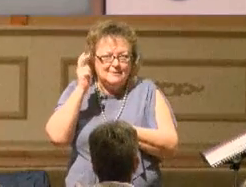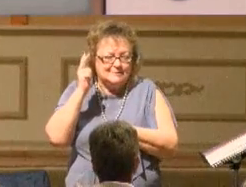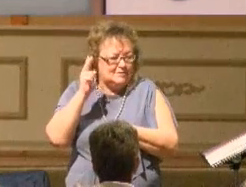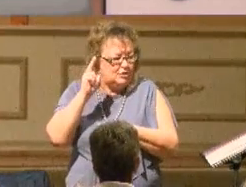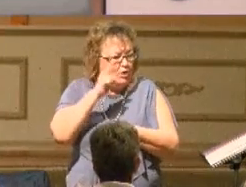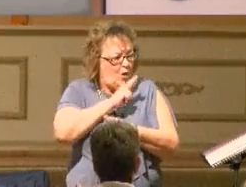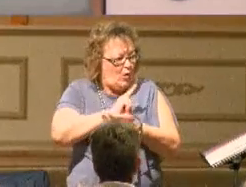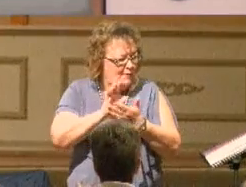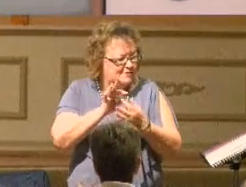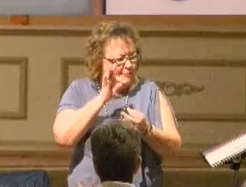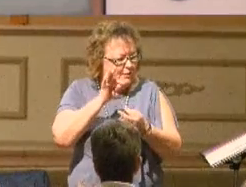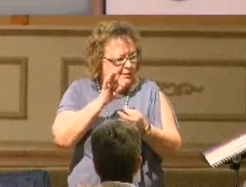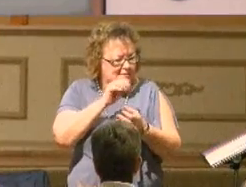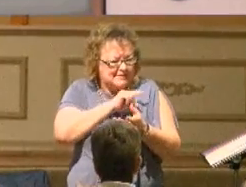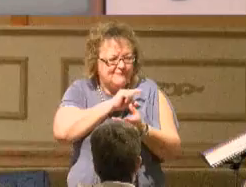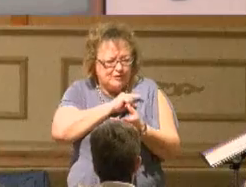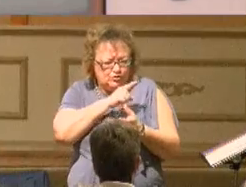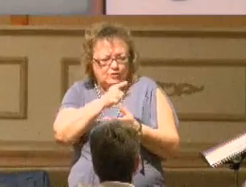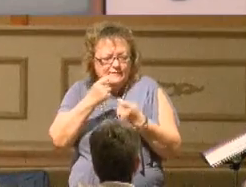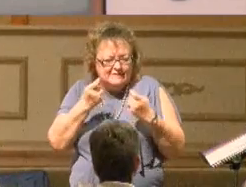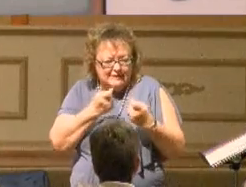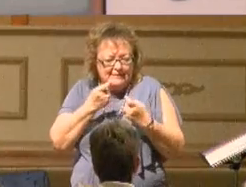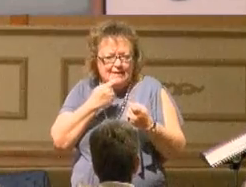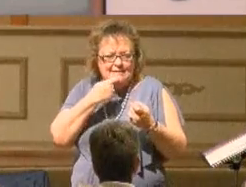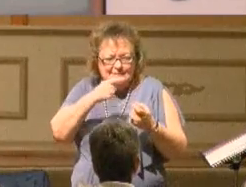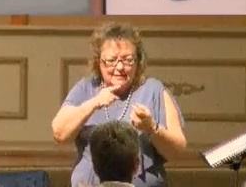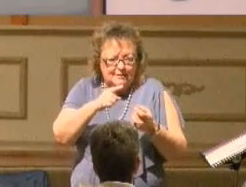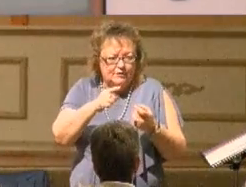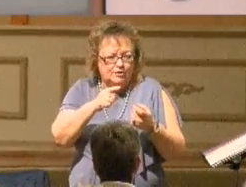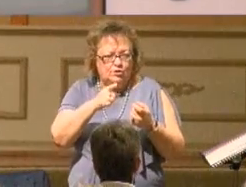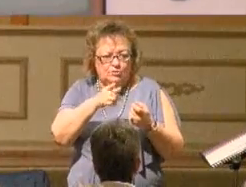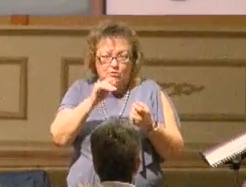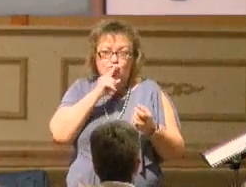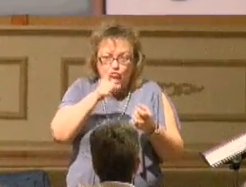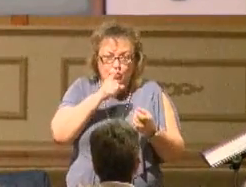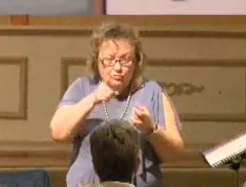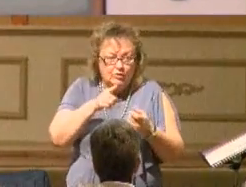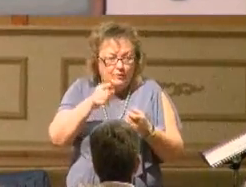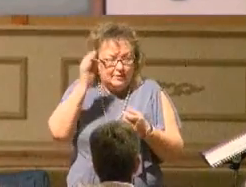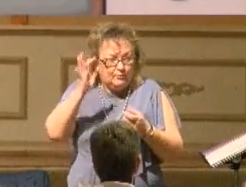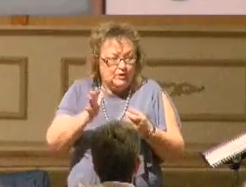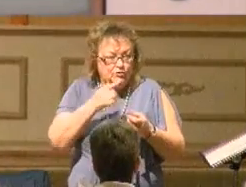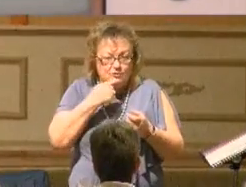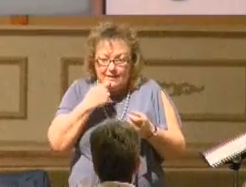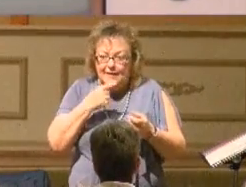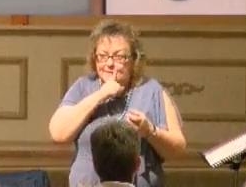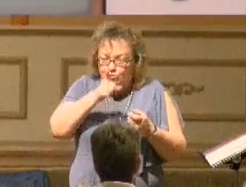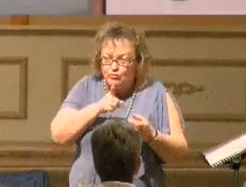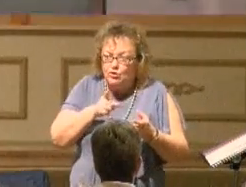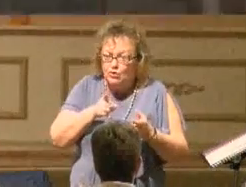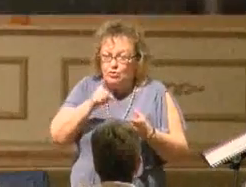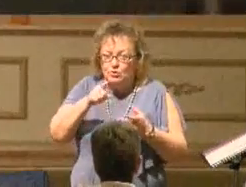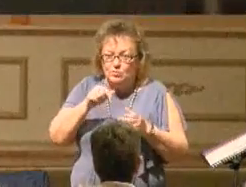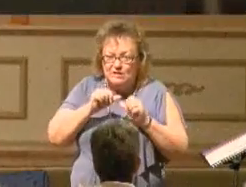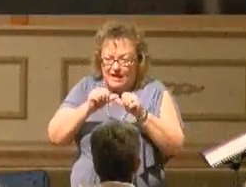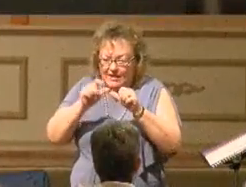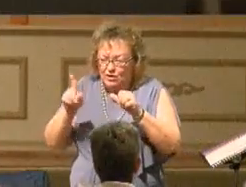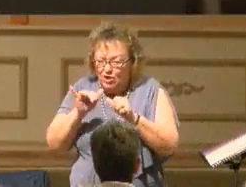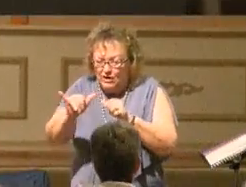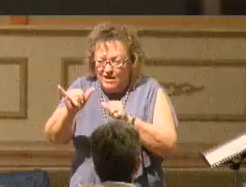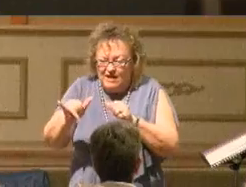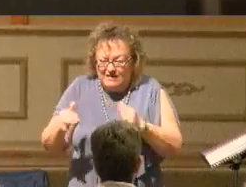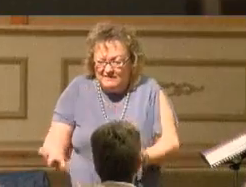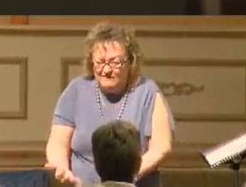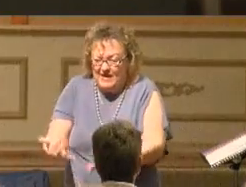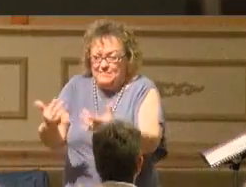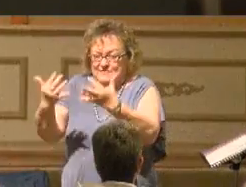Spirit. He's convicting you of sin. He's telling you that is true. That is right. What the preacher is saying is true. You're going to spend eternity in the